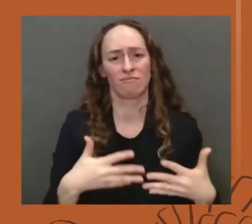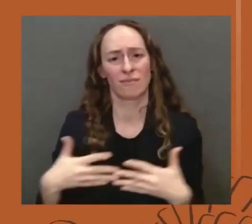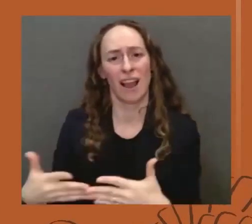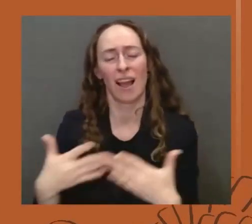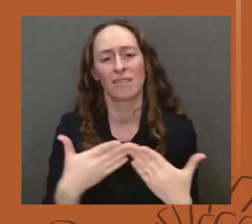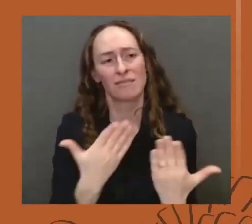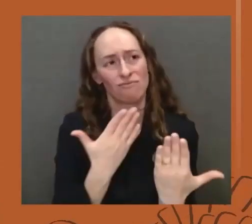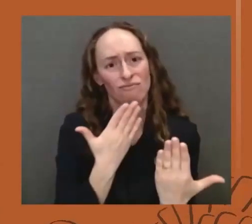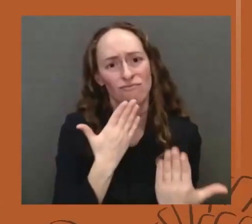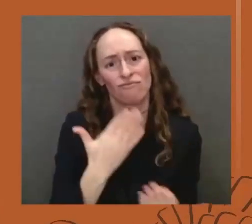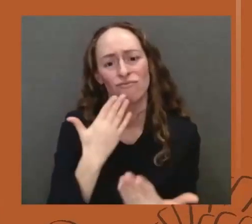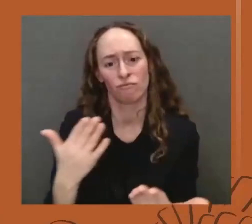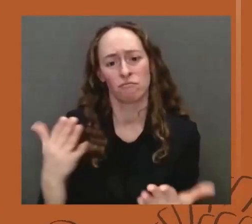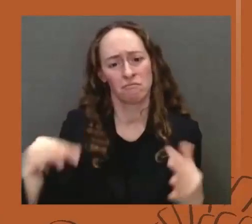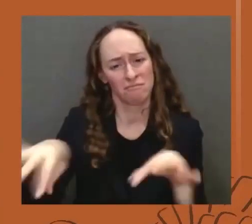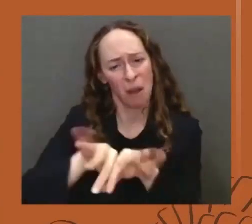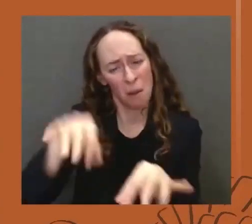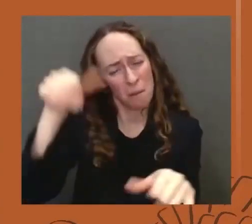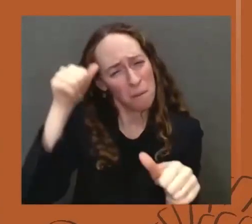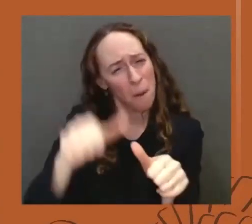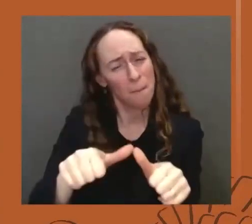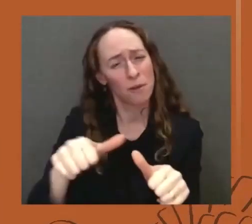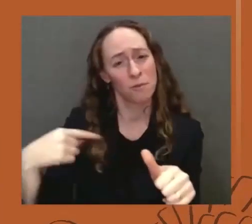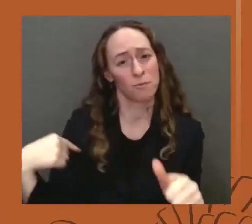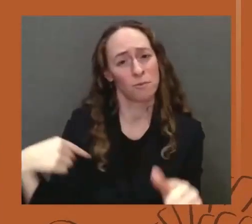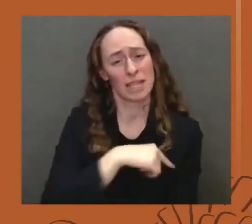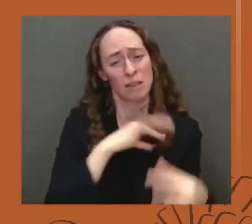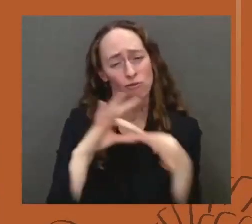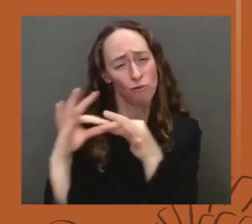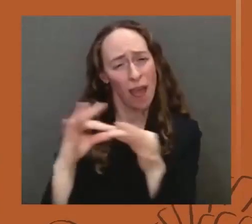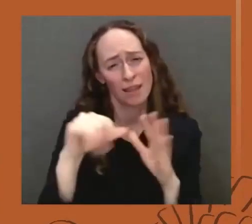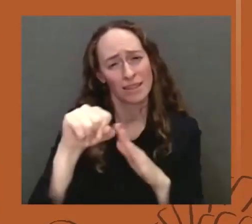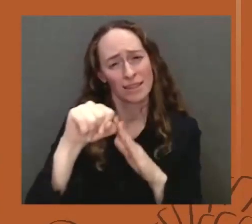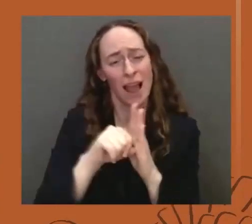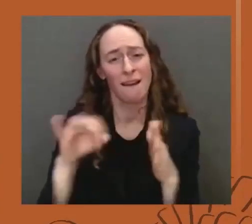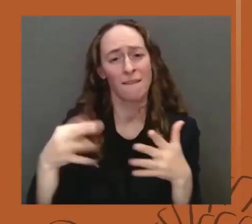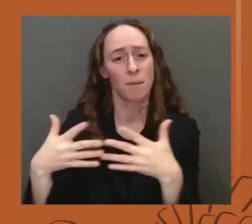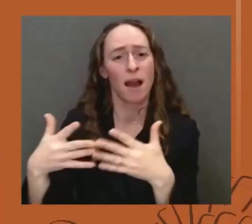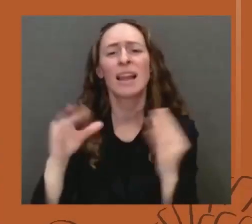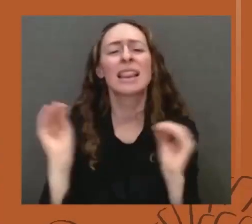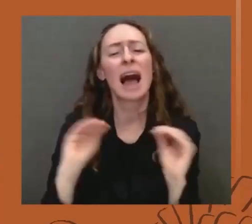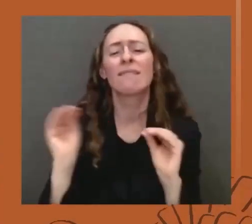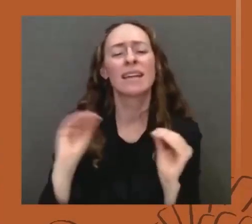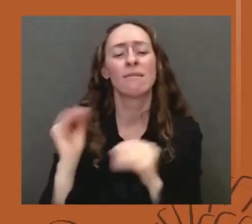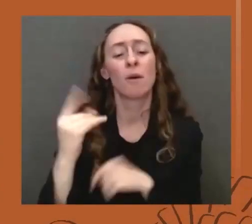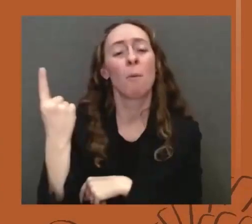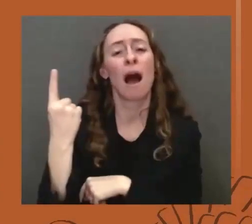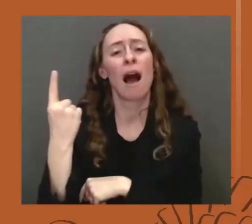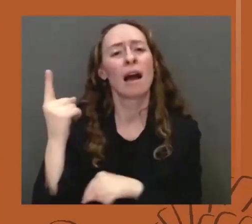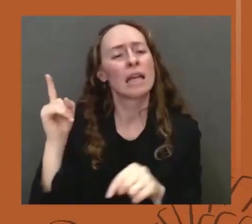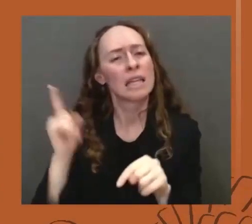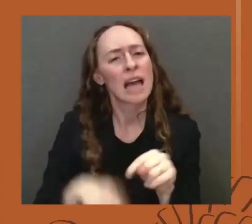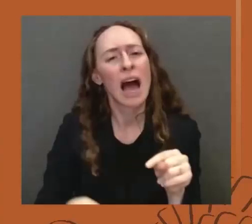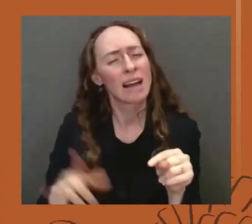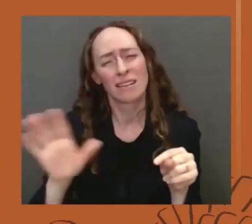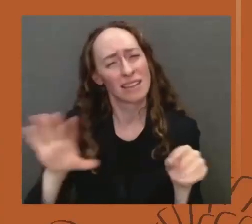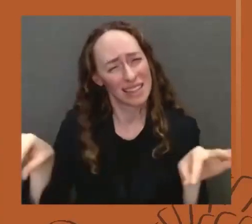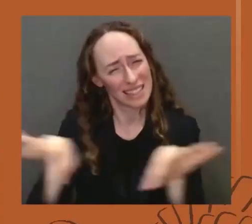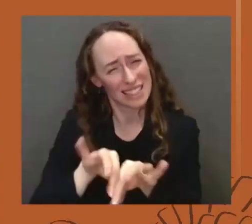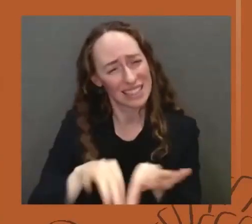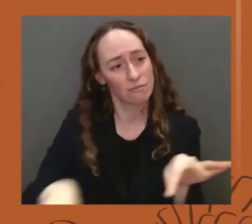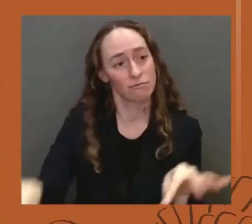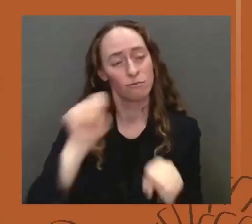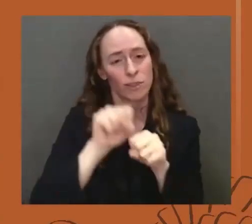sincerely, nothing beyond our capacity when we work together. We've never come out of a situation, a bad